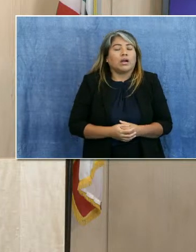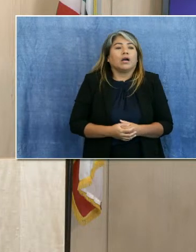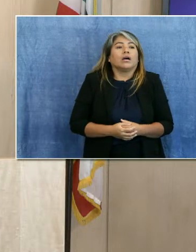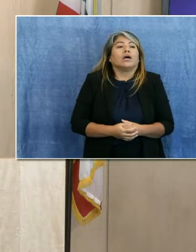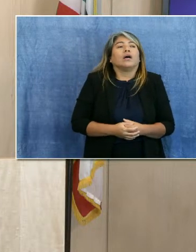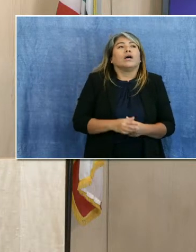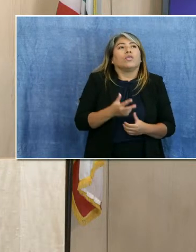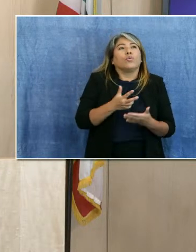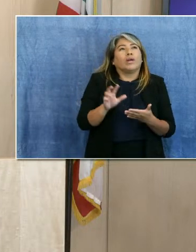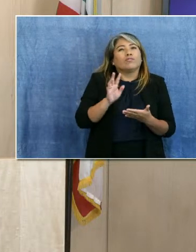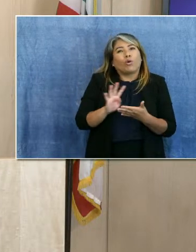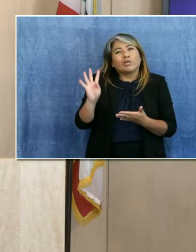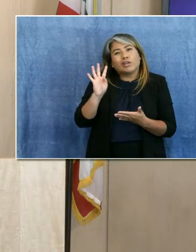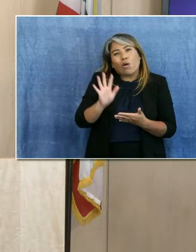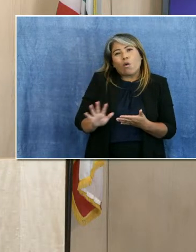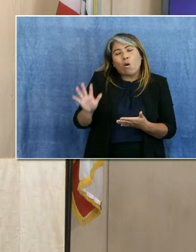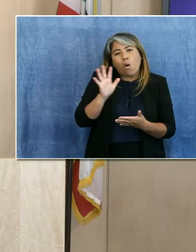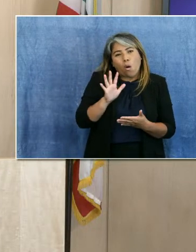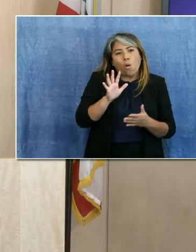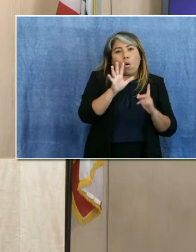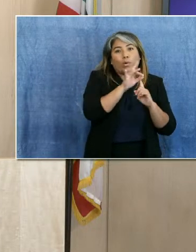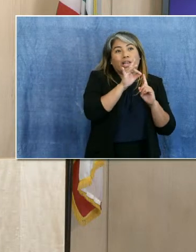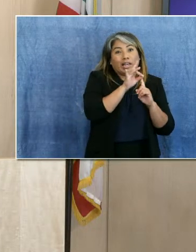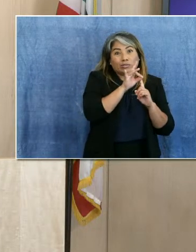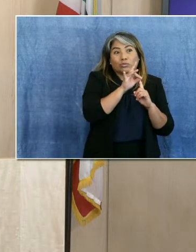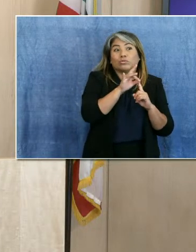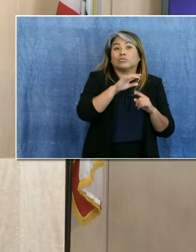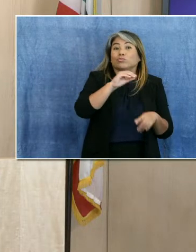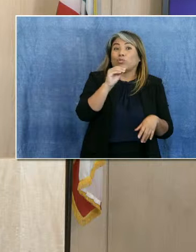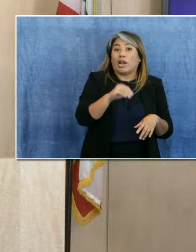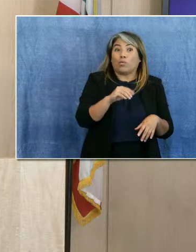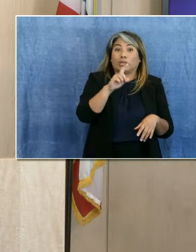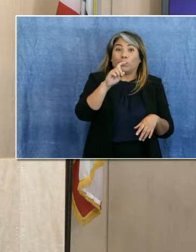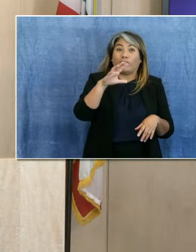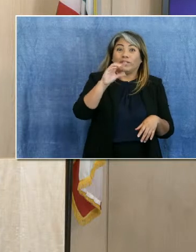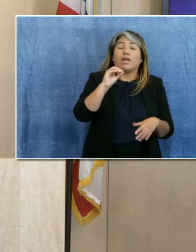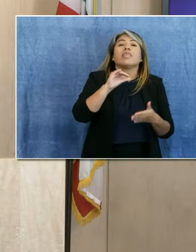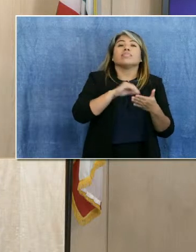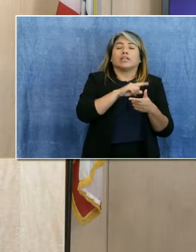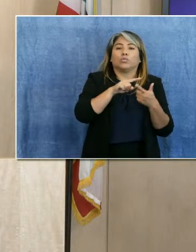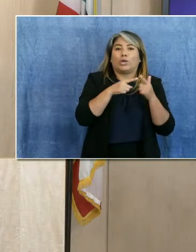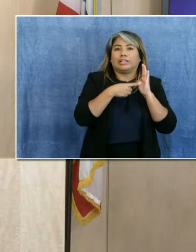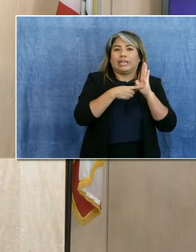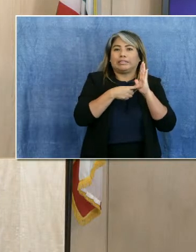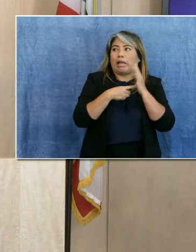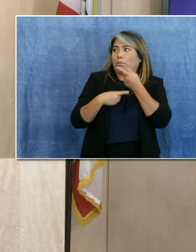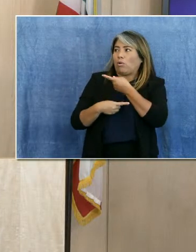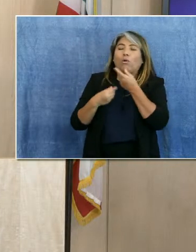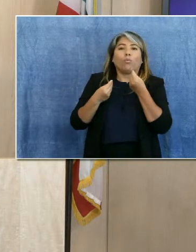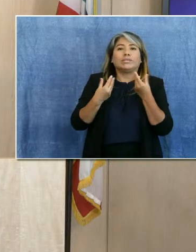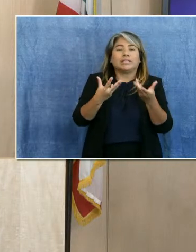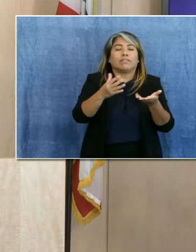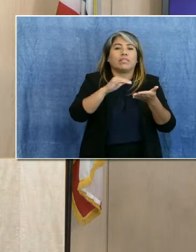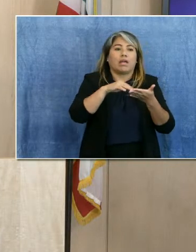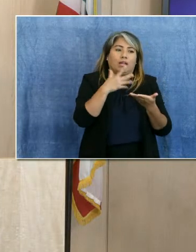or 4 weeks ago when the case rate was 150, that's when the example was given that it would take